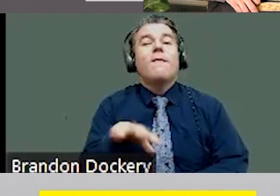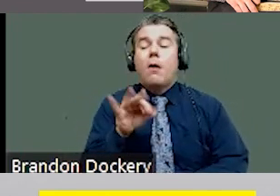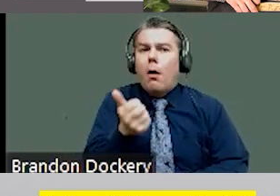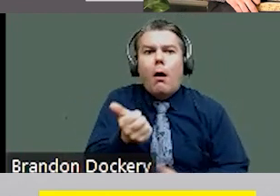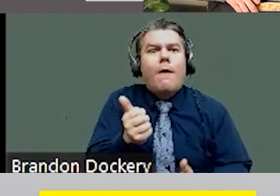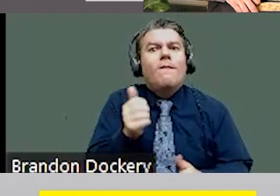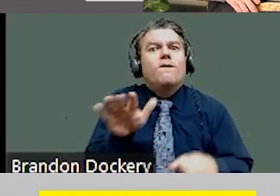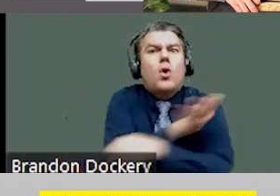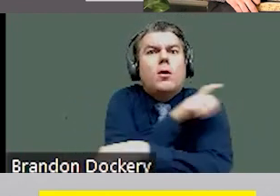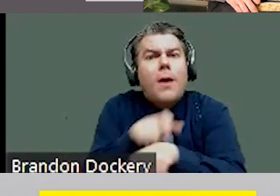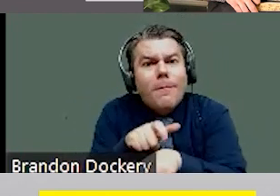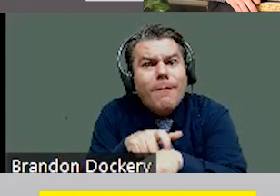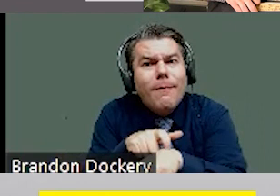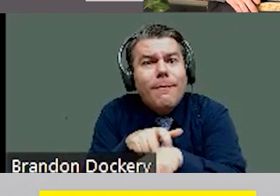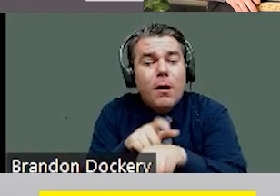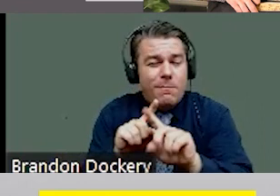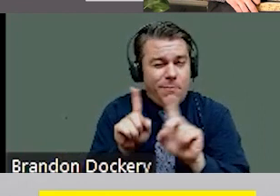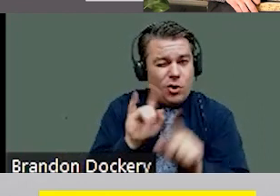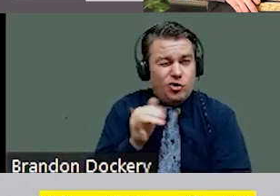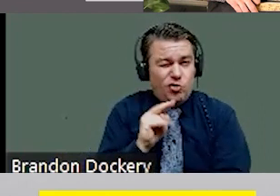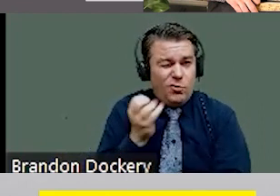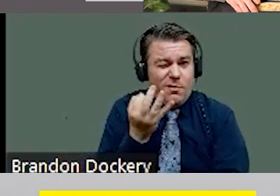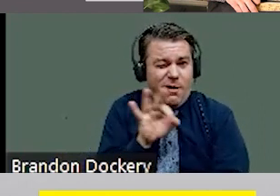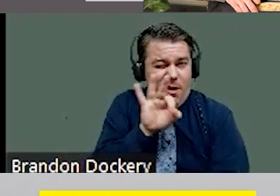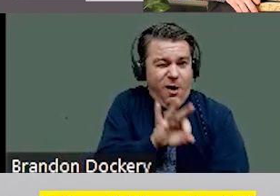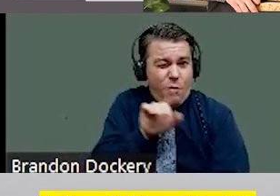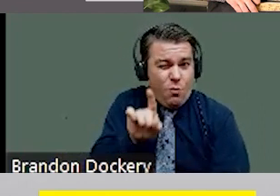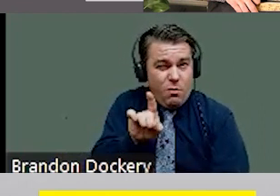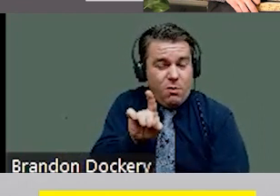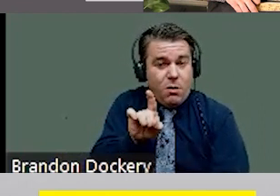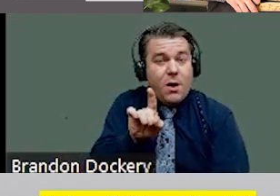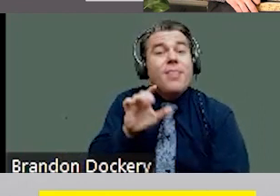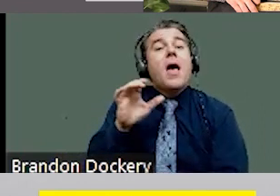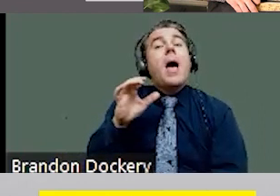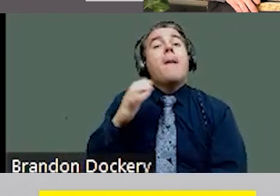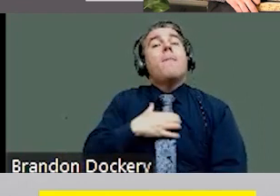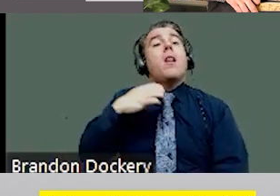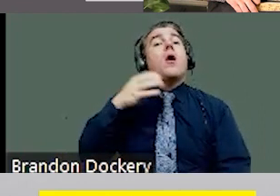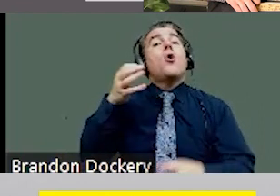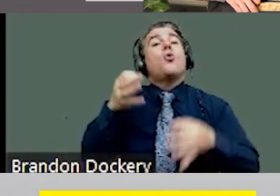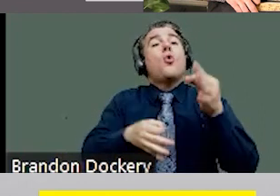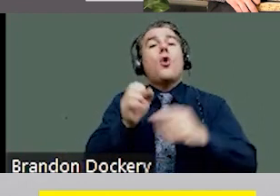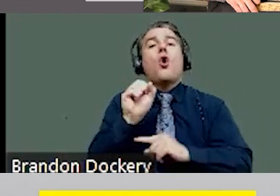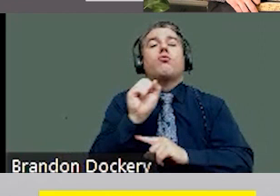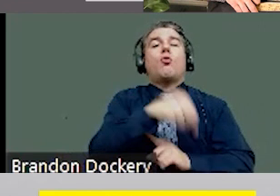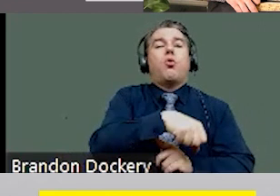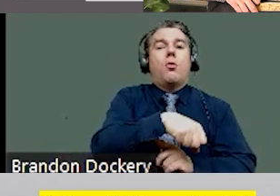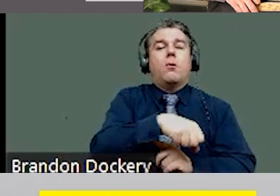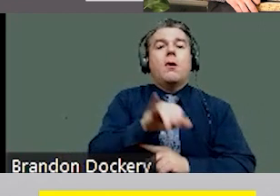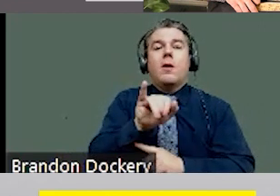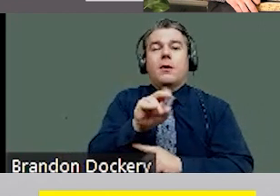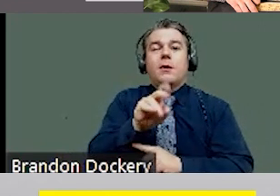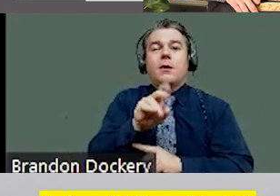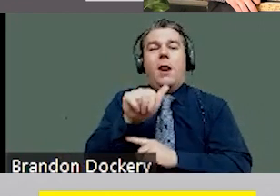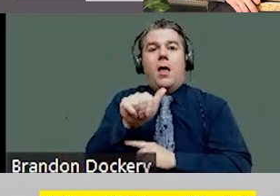be full-time. However, in June 1991, the appellate court was overruled by